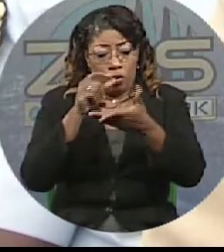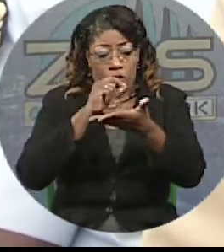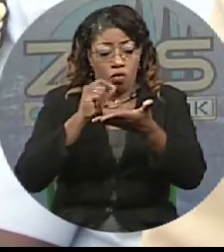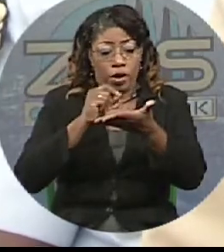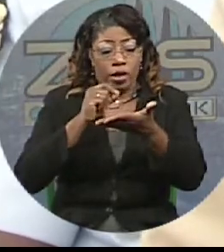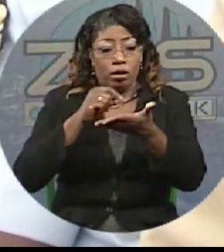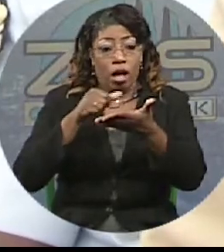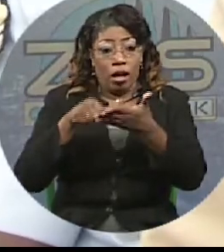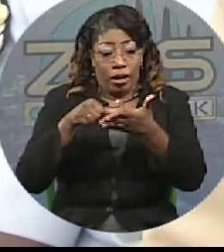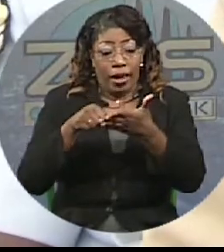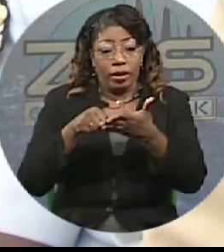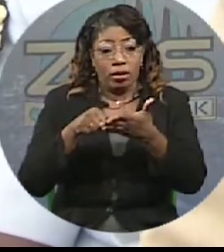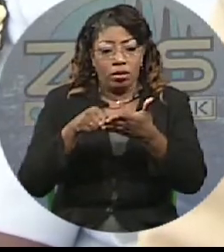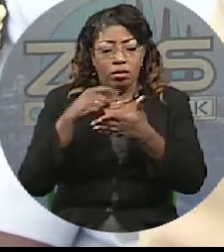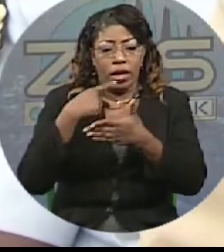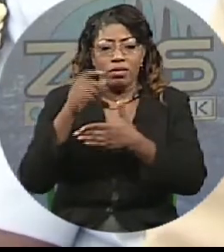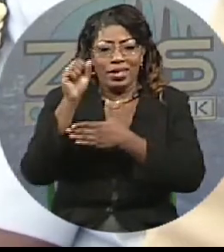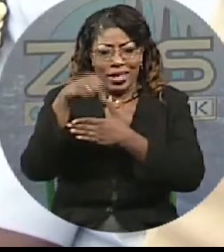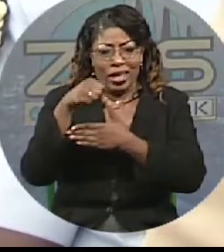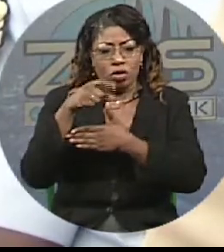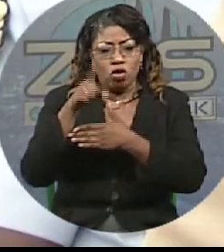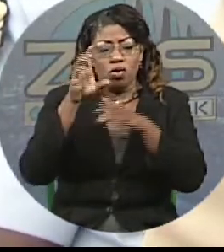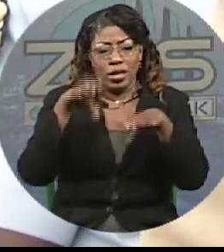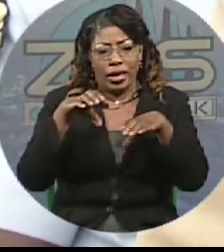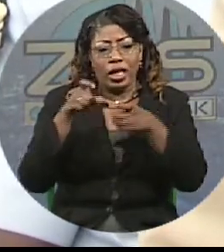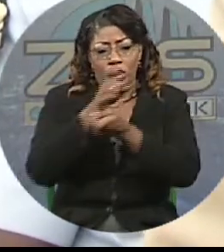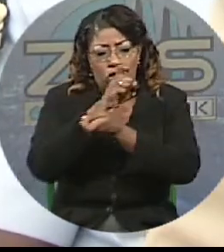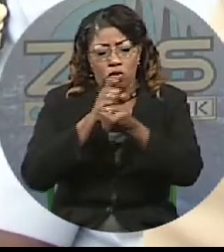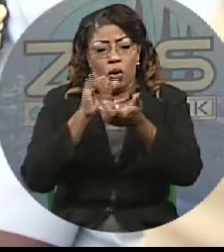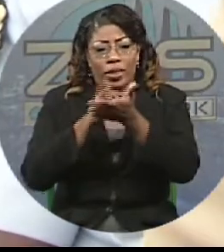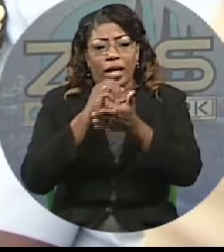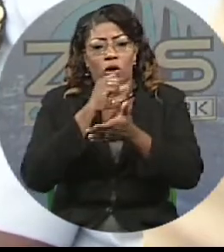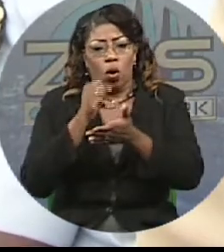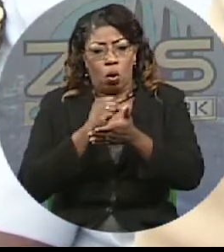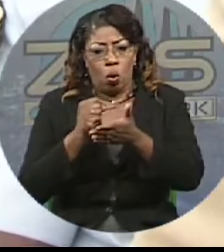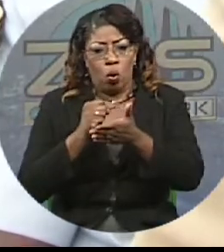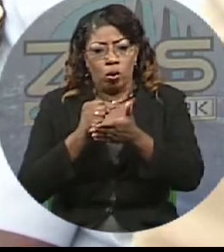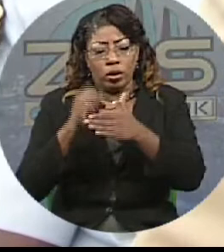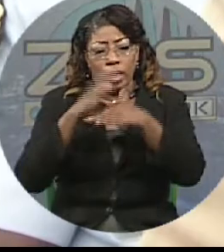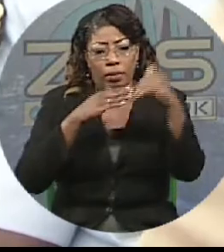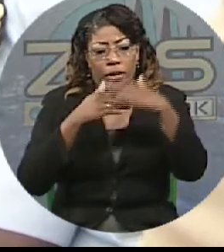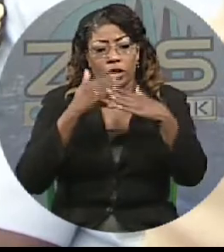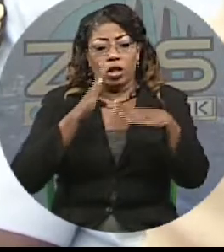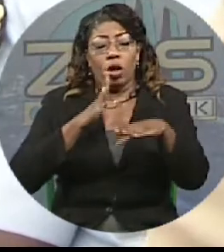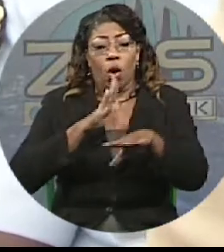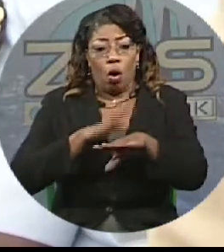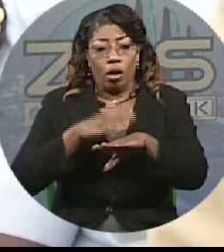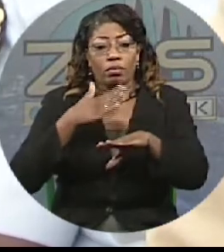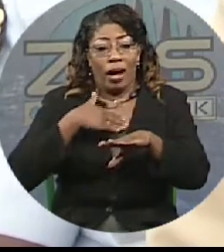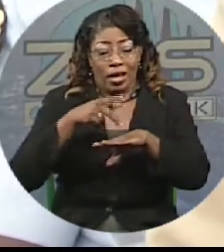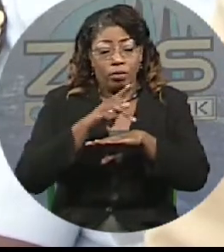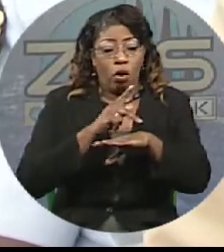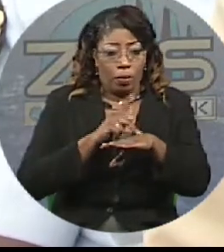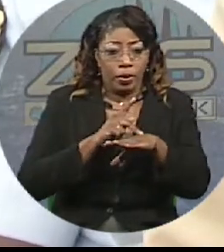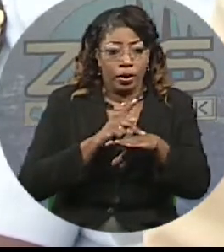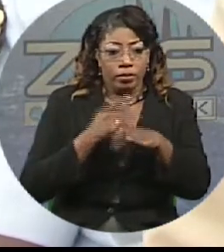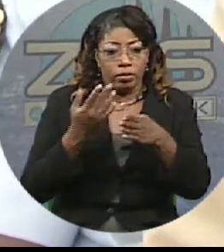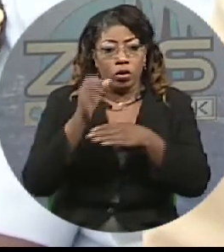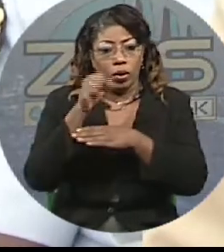them in writing to demolish the structures. So, as this one that is presently behind